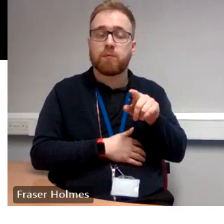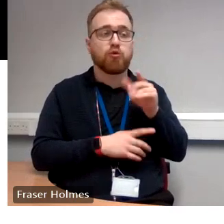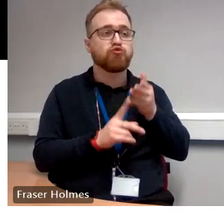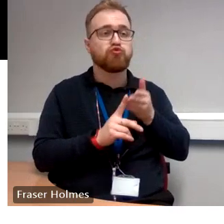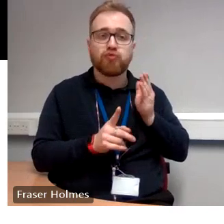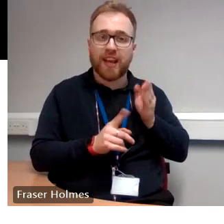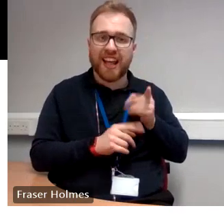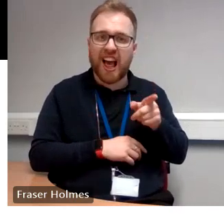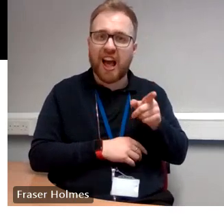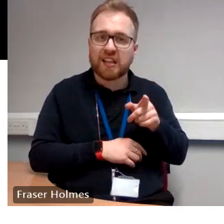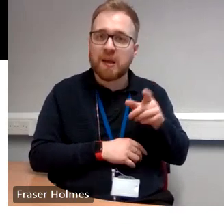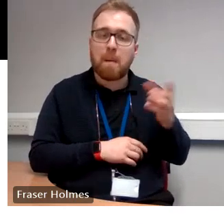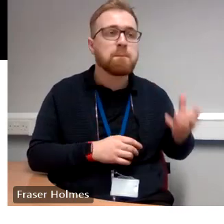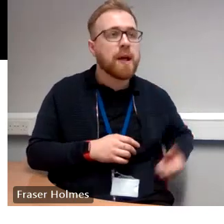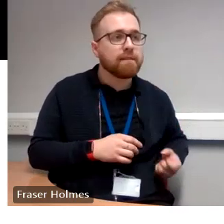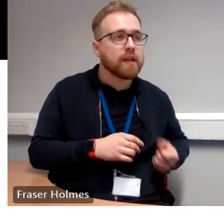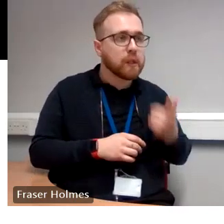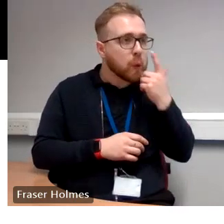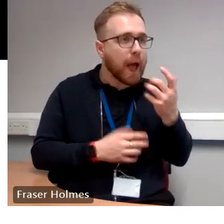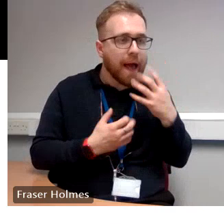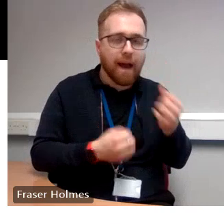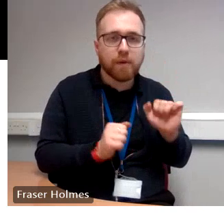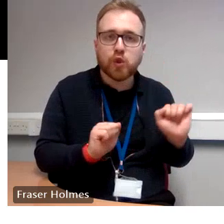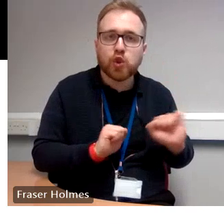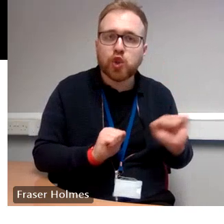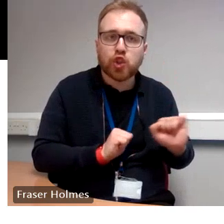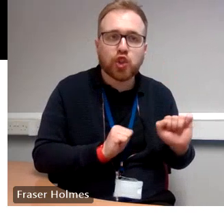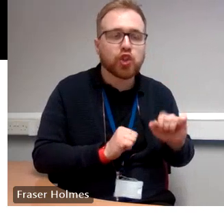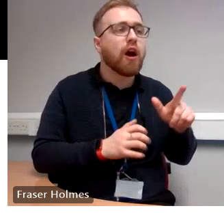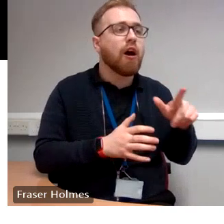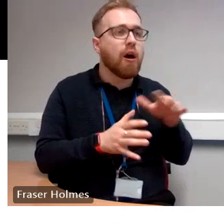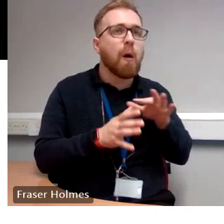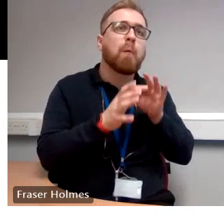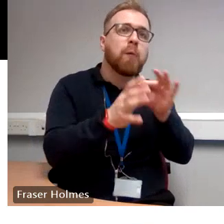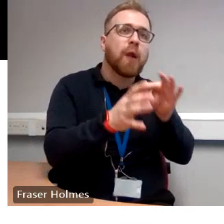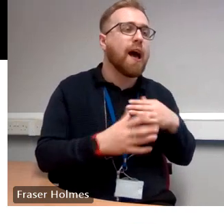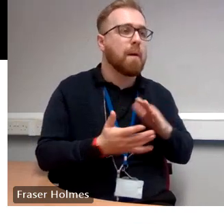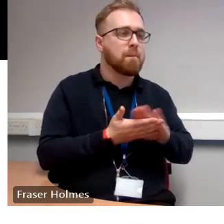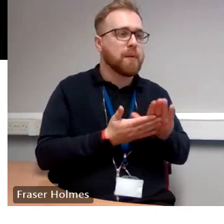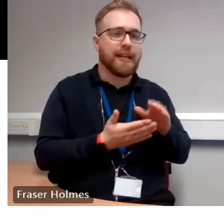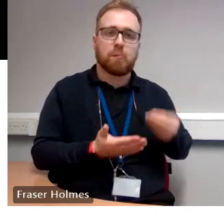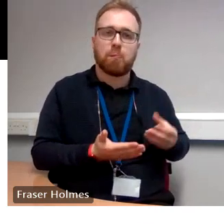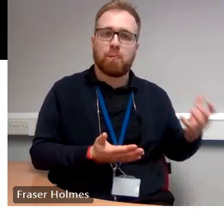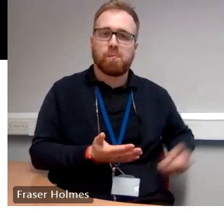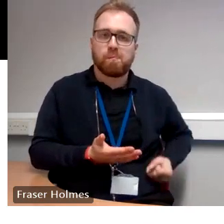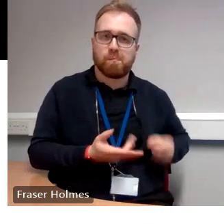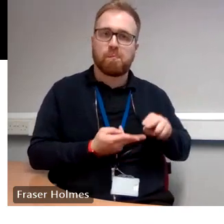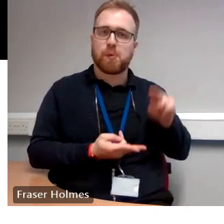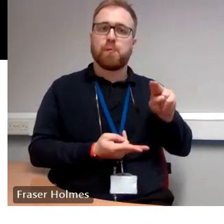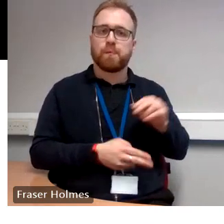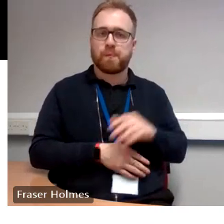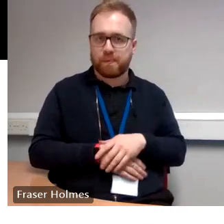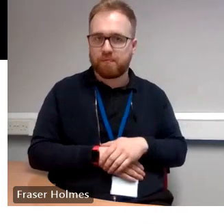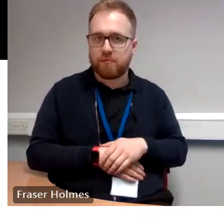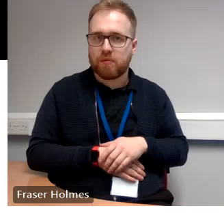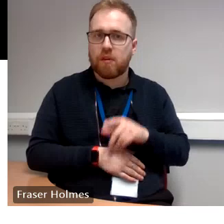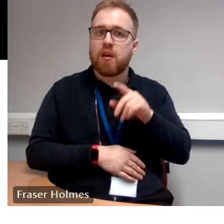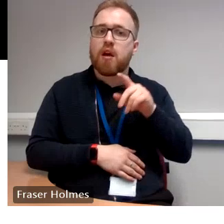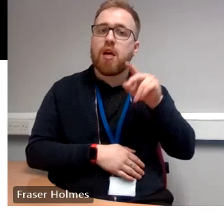realization there was benefits that he wasn't actually getting, so allowed him to increase his income at that time. Then they started to look